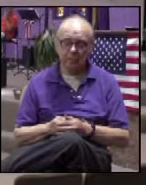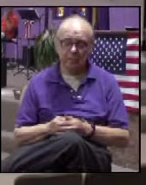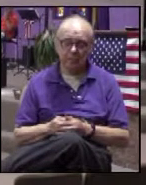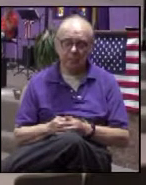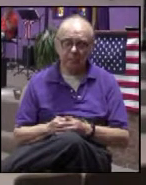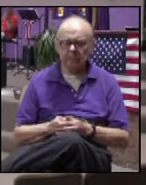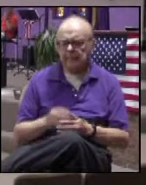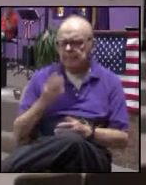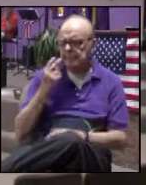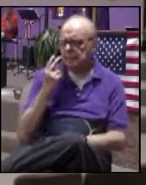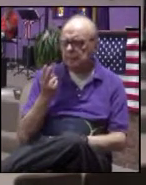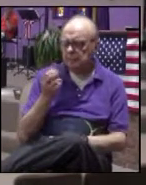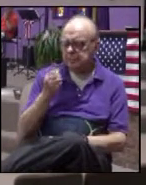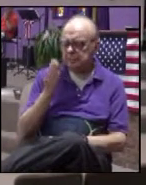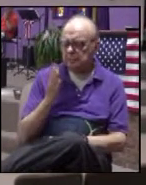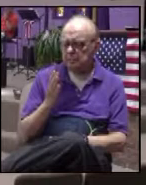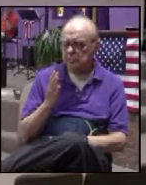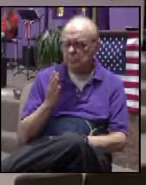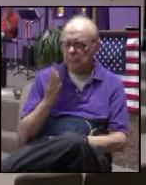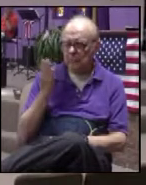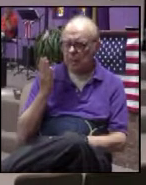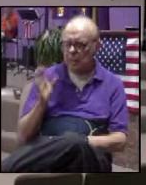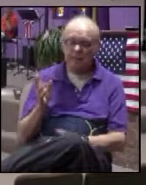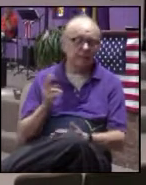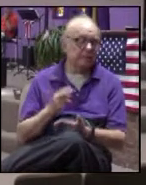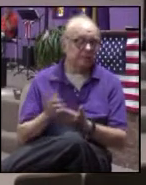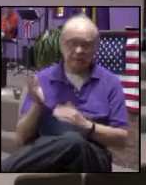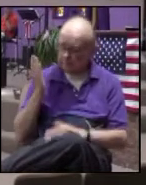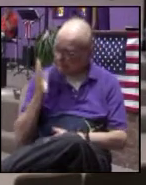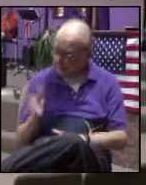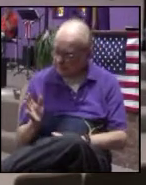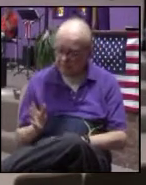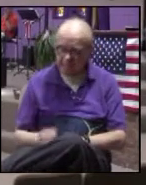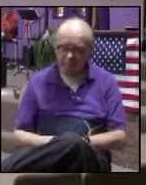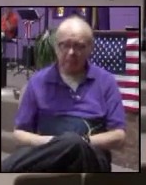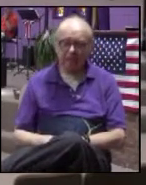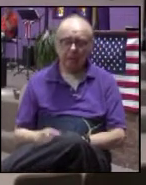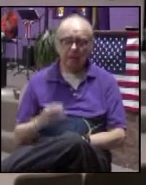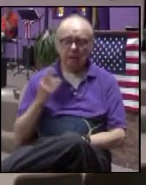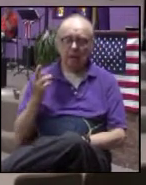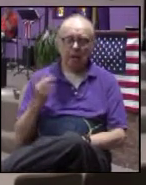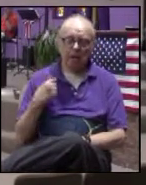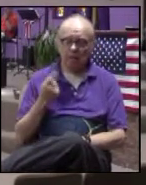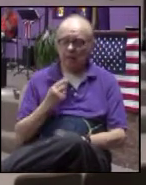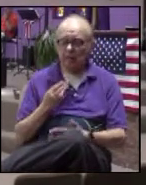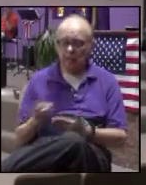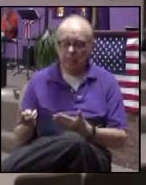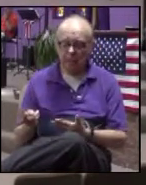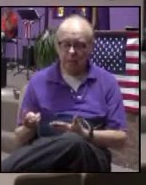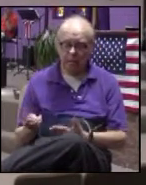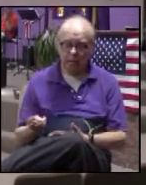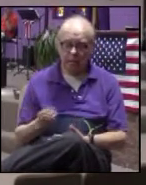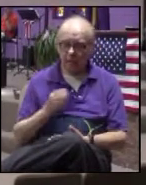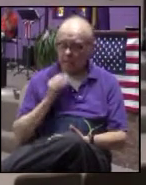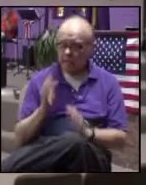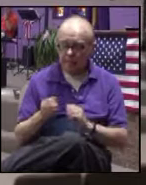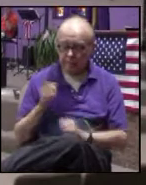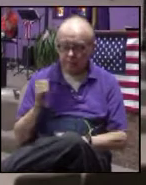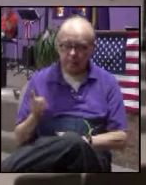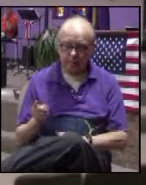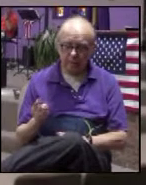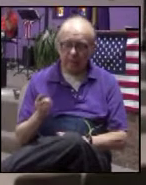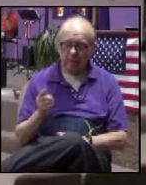You see, God never fails. And the reason that we fail is not because of Him, it's because